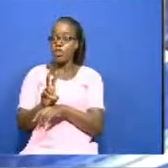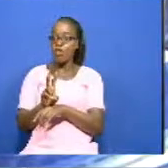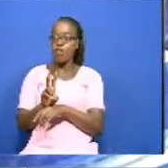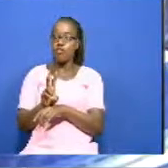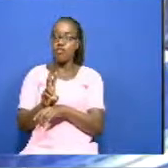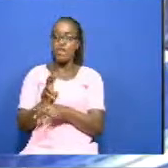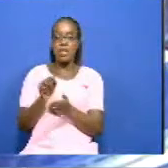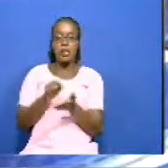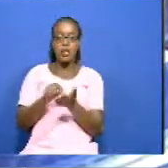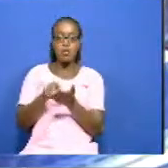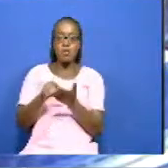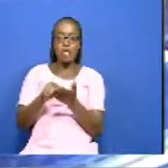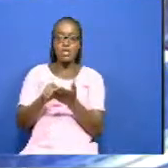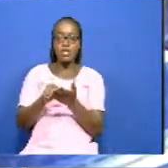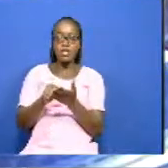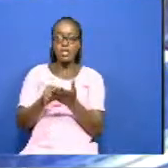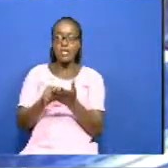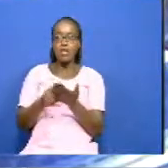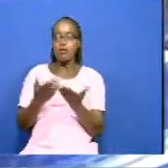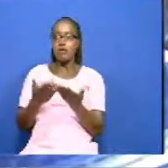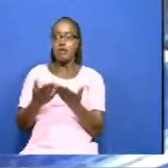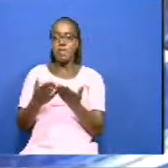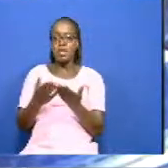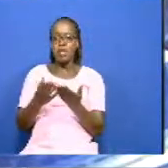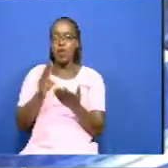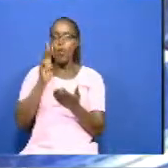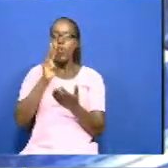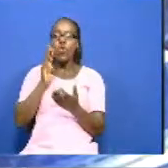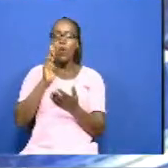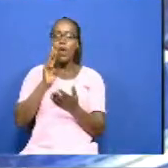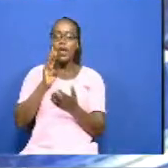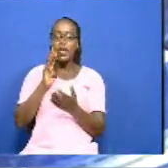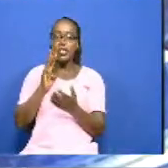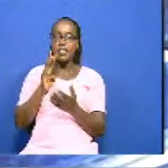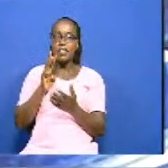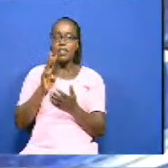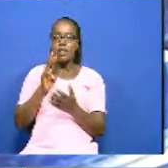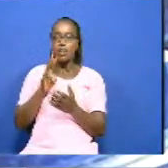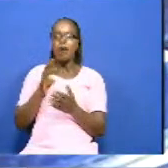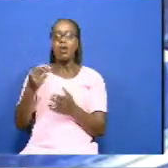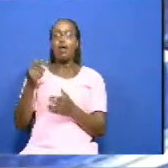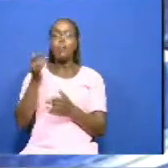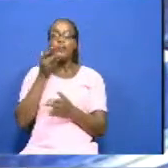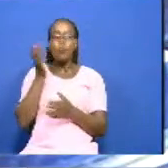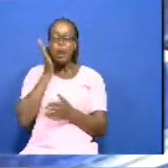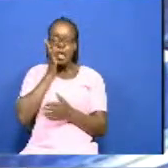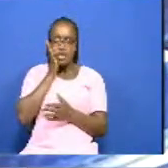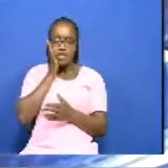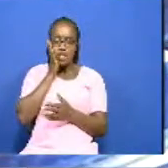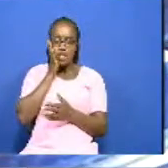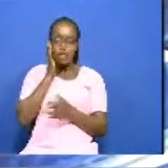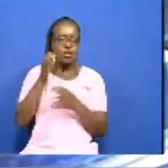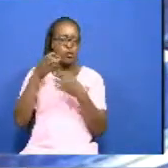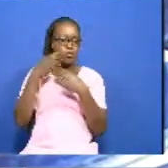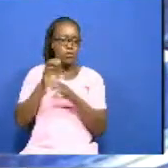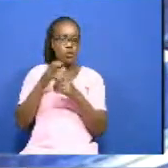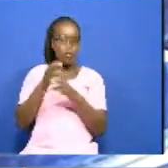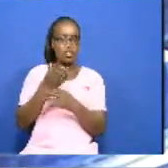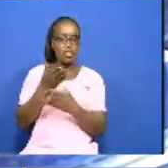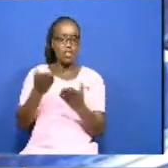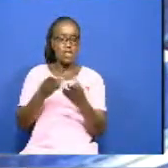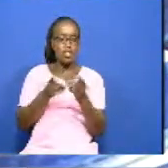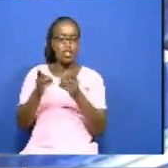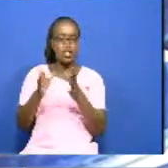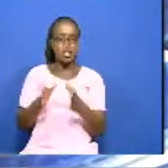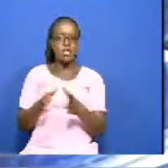plants by making wine, yogurt, jam, honey, oils, concentrates and juices. The director of LPC,